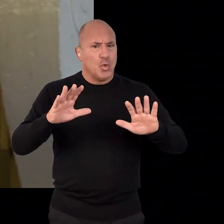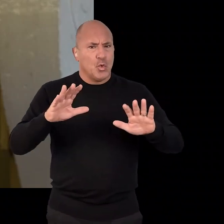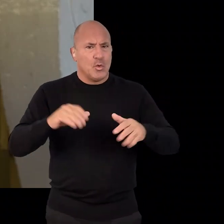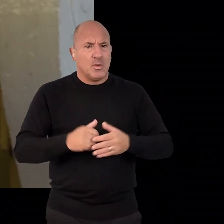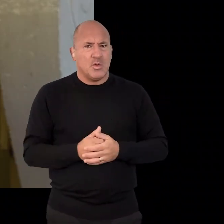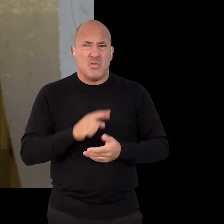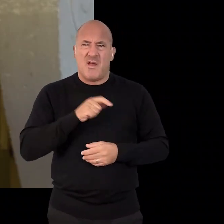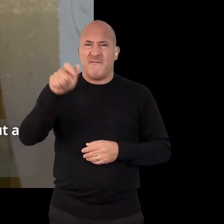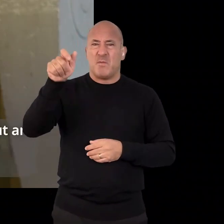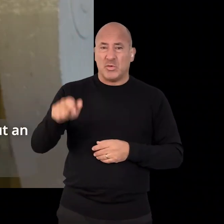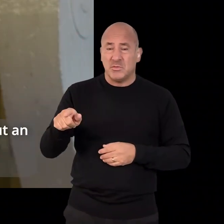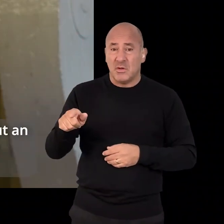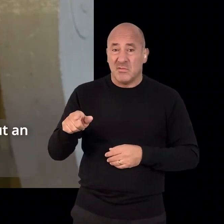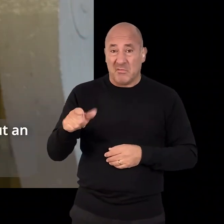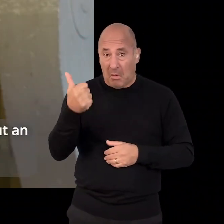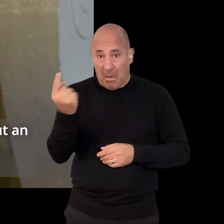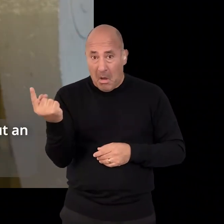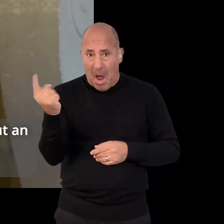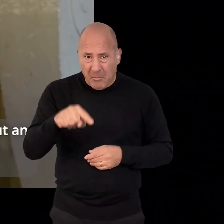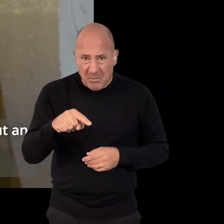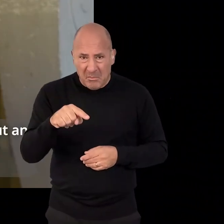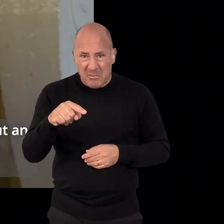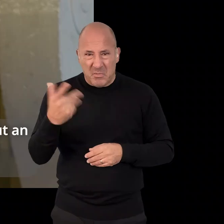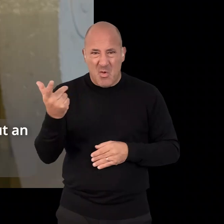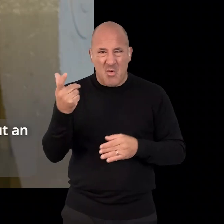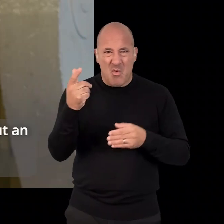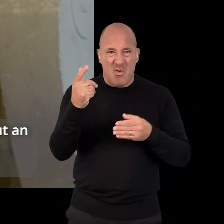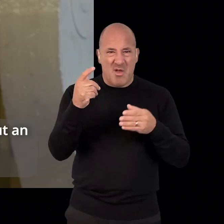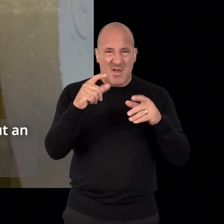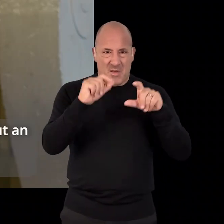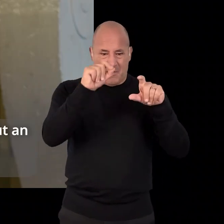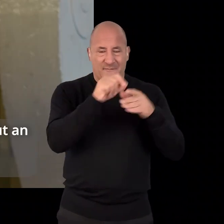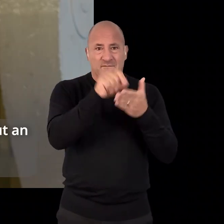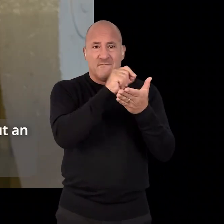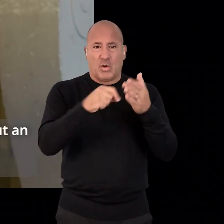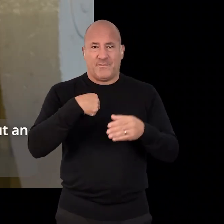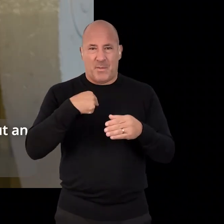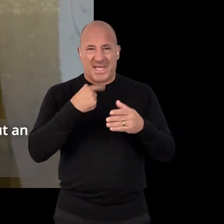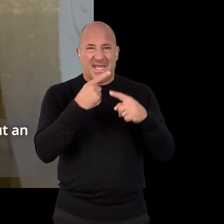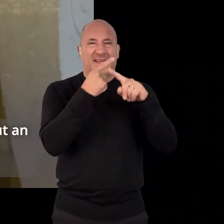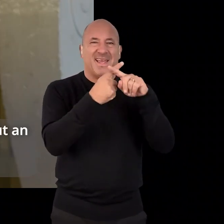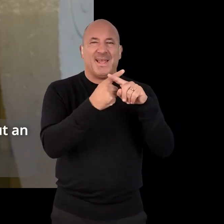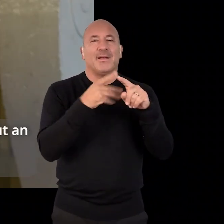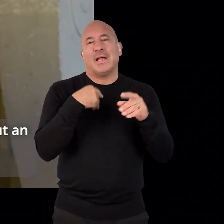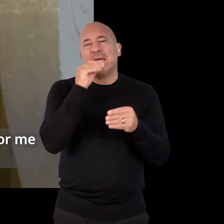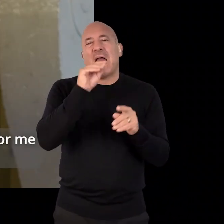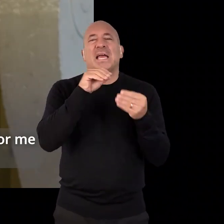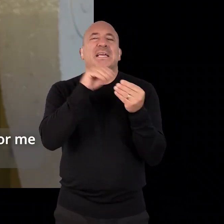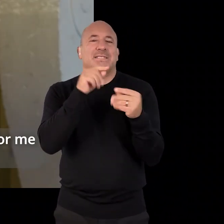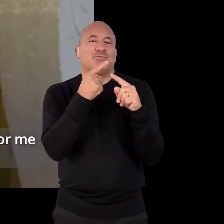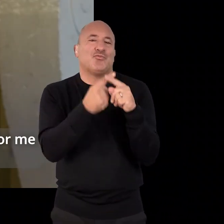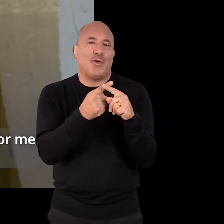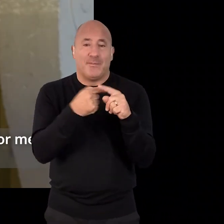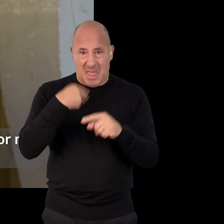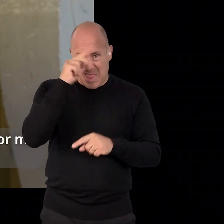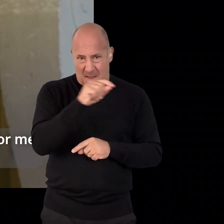very, very seriously, because if somebody can be bothered to turn out and put an X, or as I call it, a little kiss in the box next to my name,